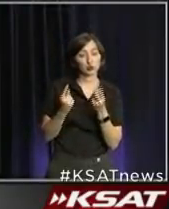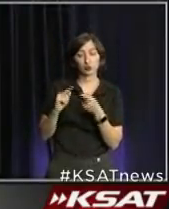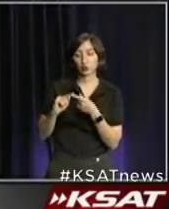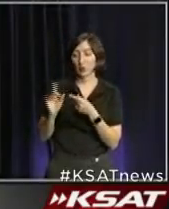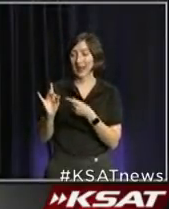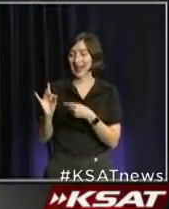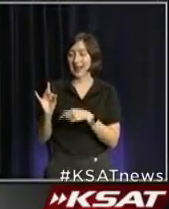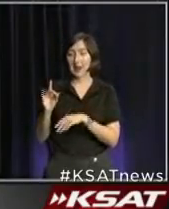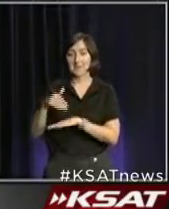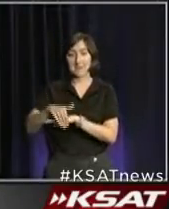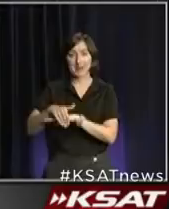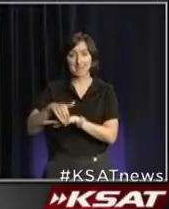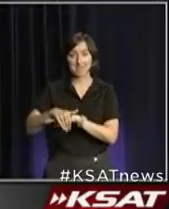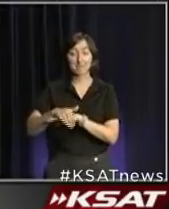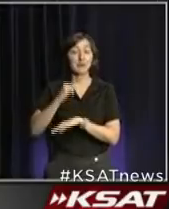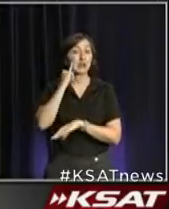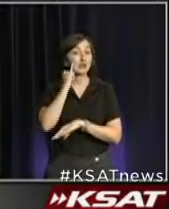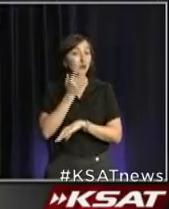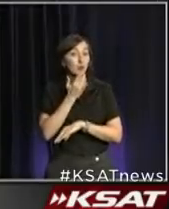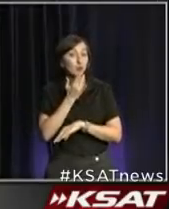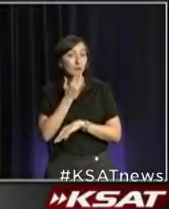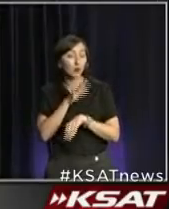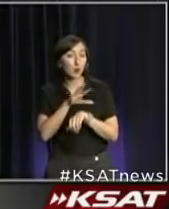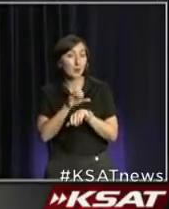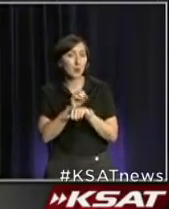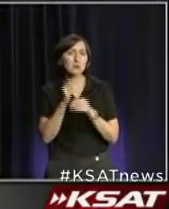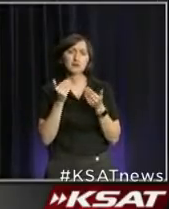to book an appointment, they are also available by booking at